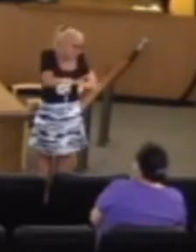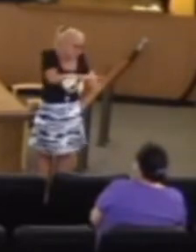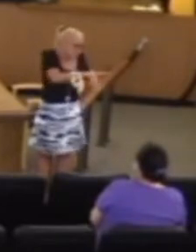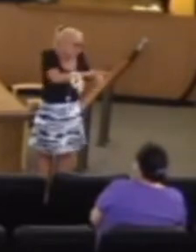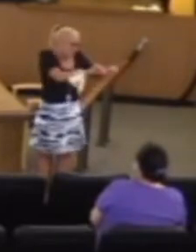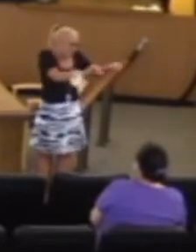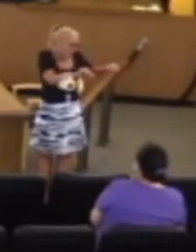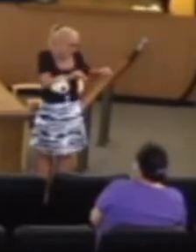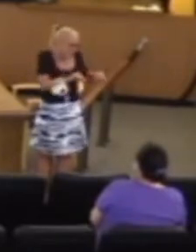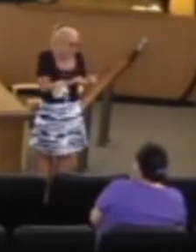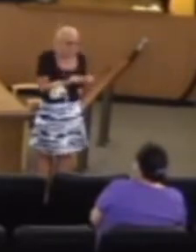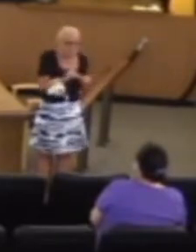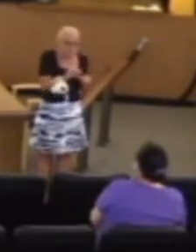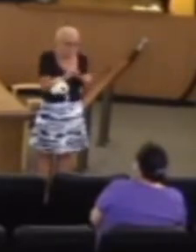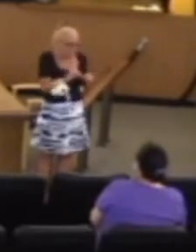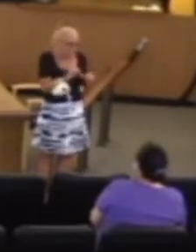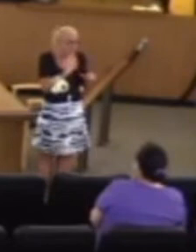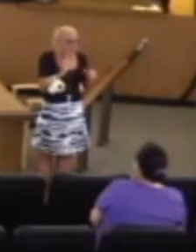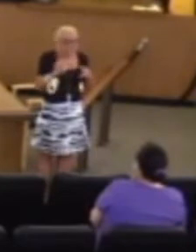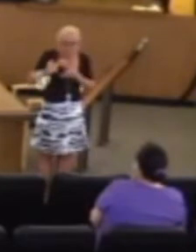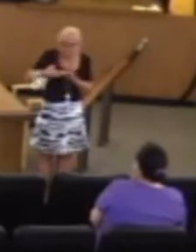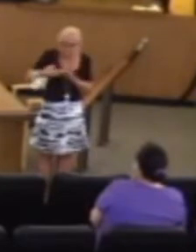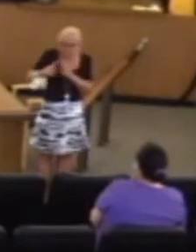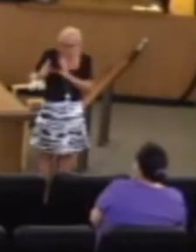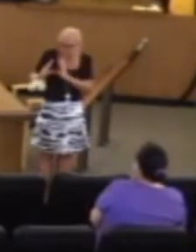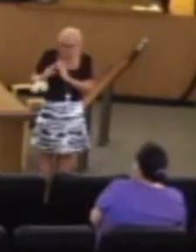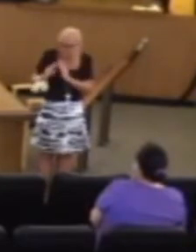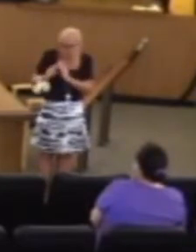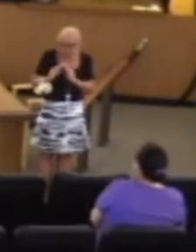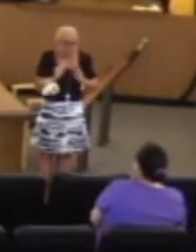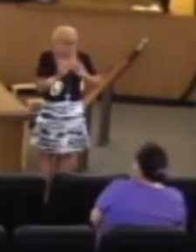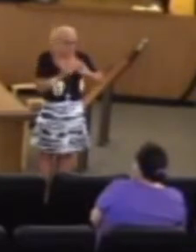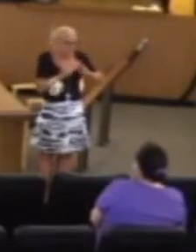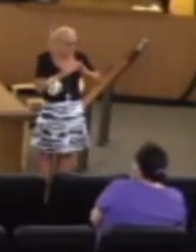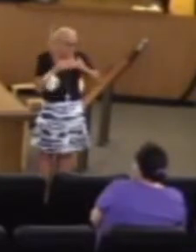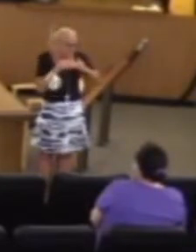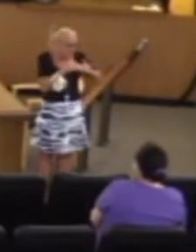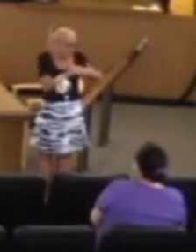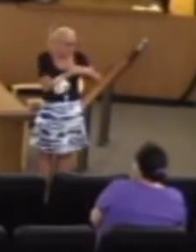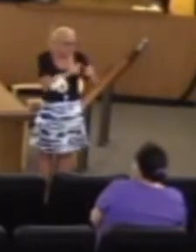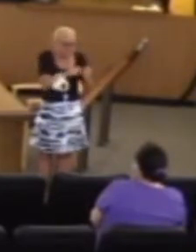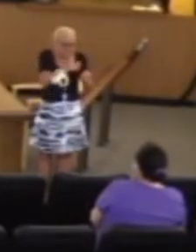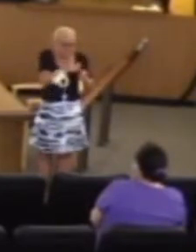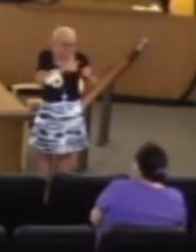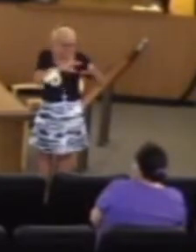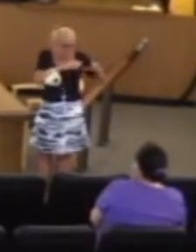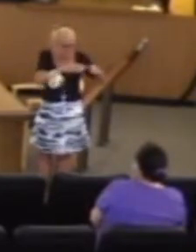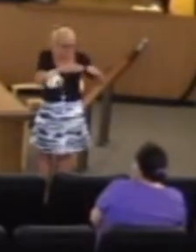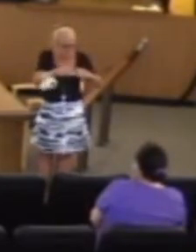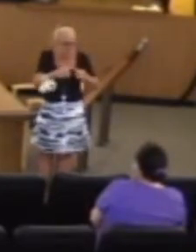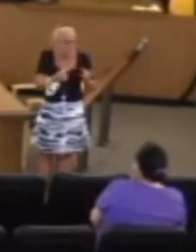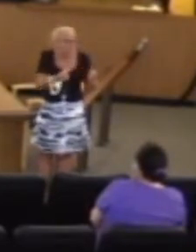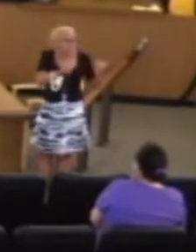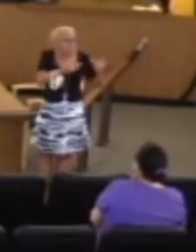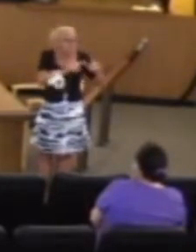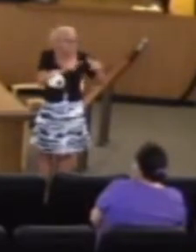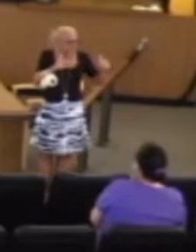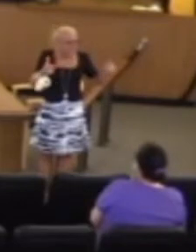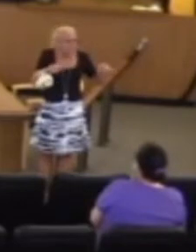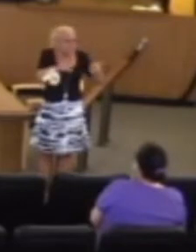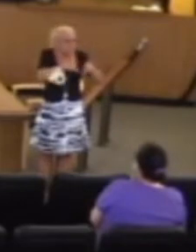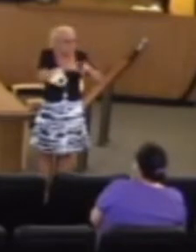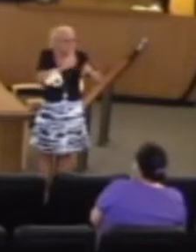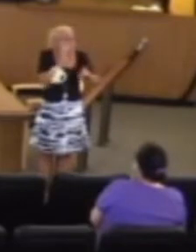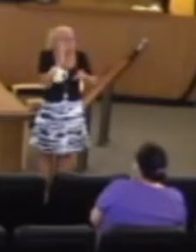they're going to be located, who they're going to be working out, from community leaders to civic groups. It will be in multiple languages, and this is going to